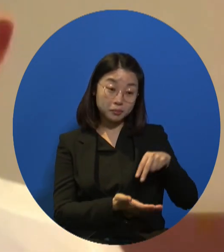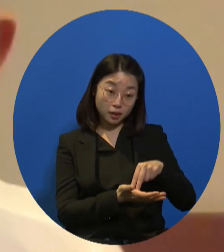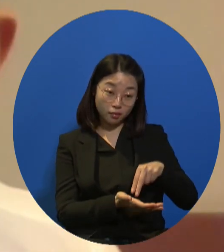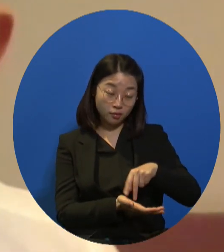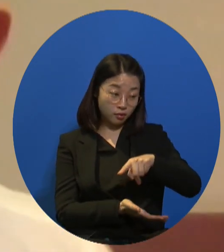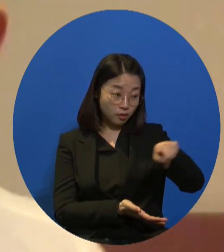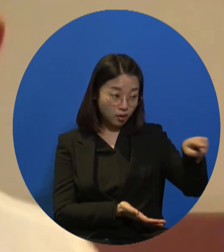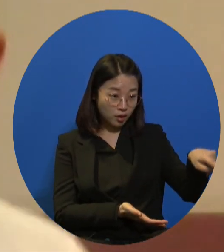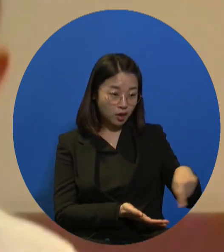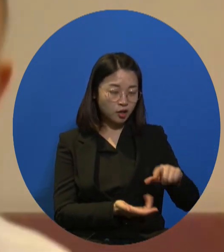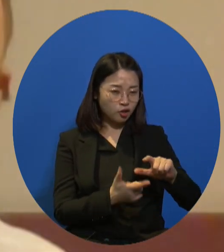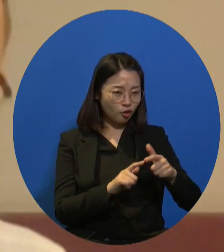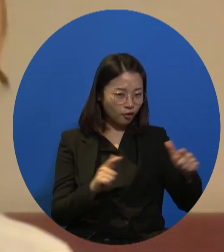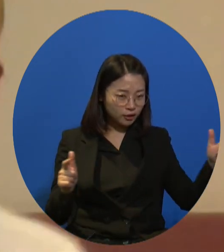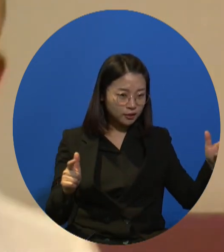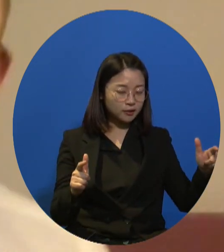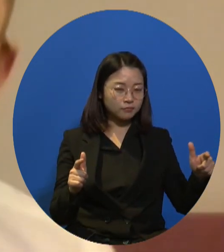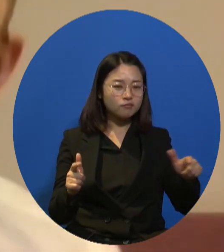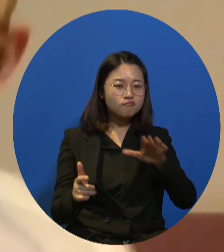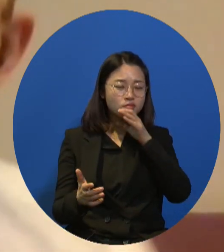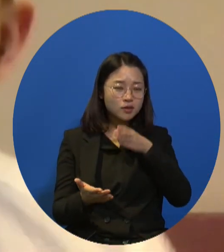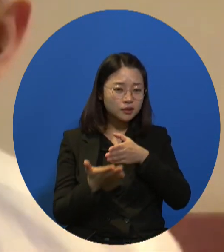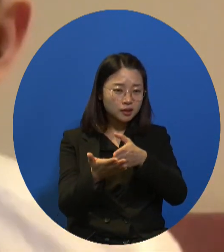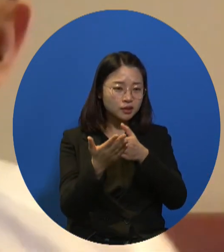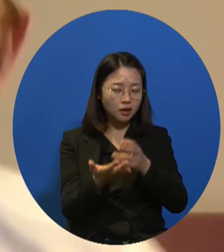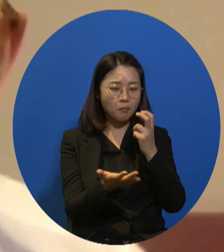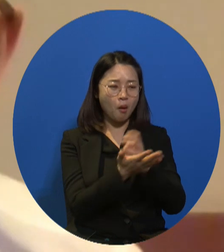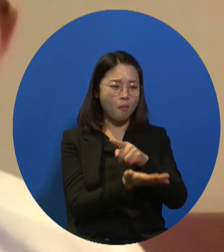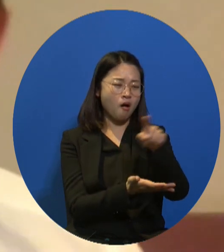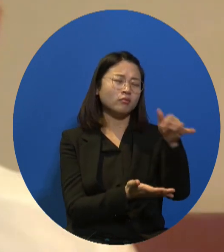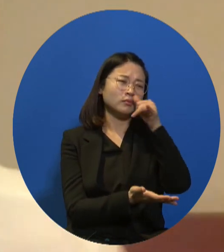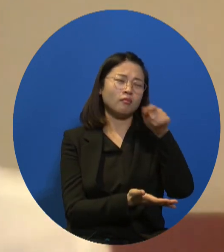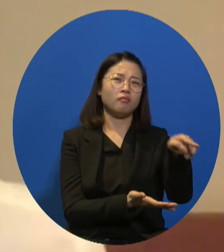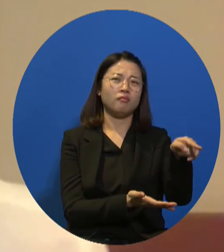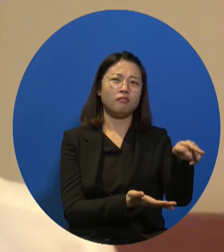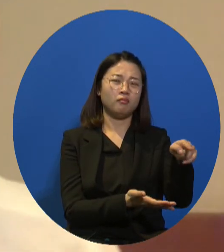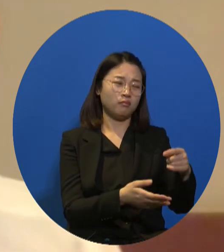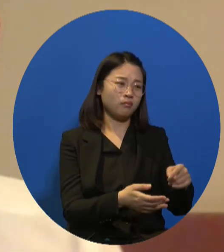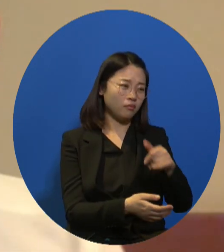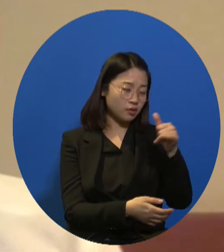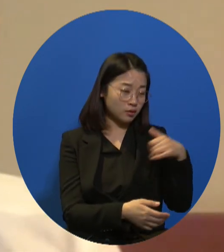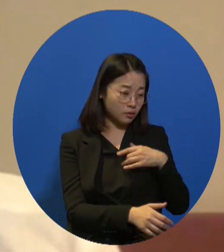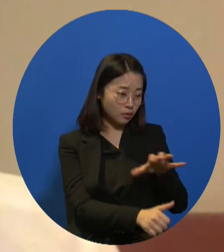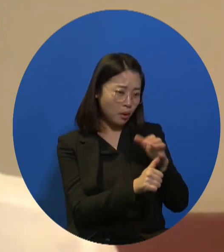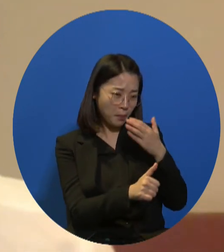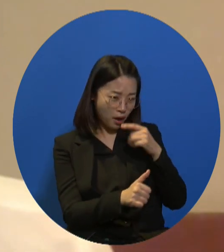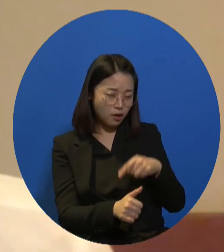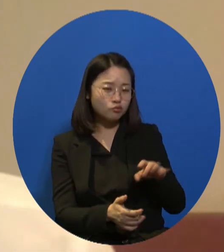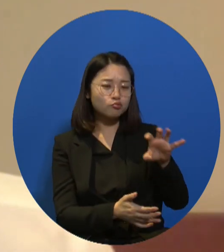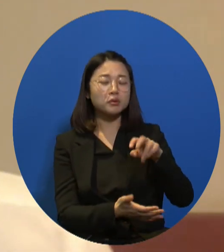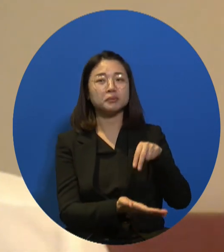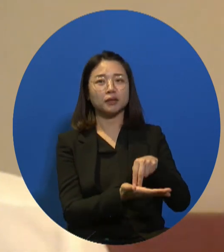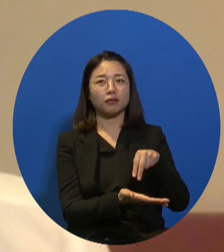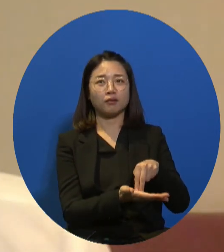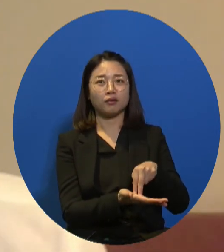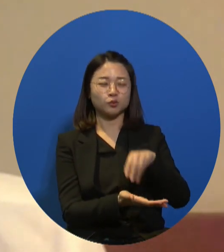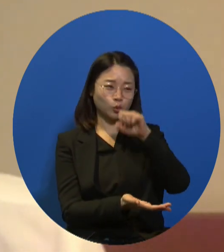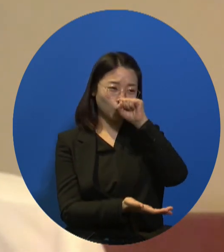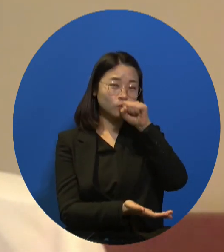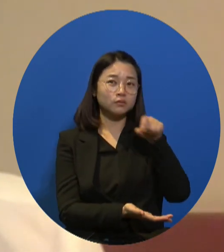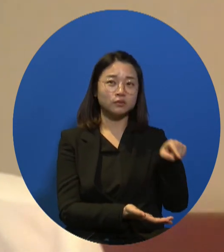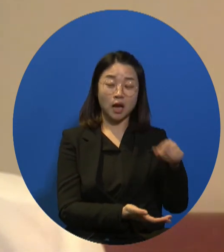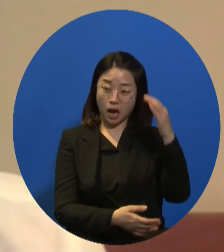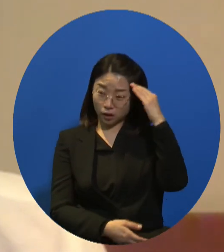Committee for Social Rights, etc. Whereas I understand this is not the case in Korea, and so you do need